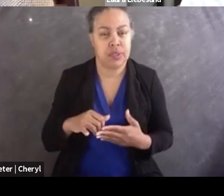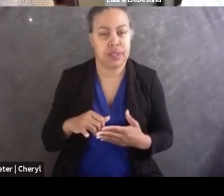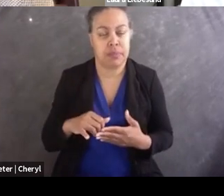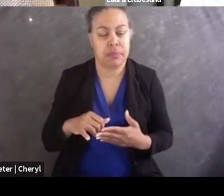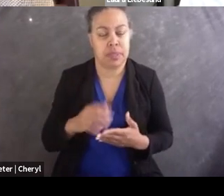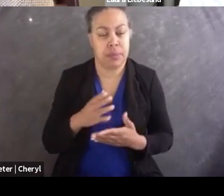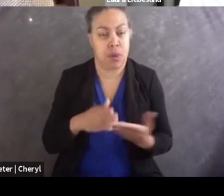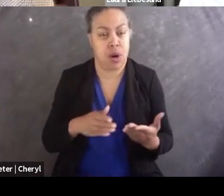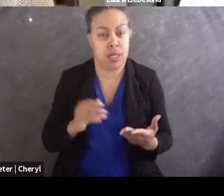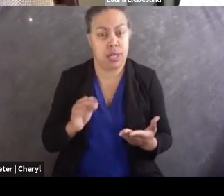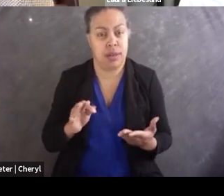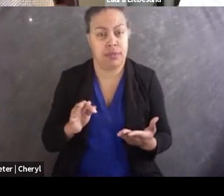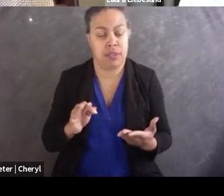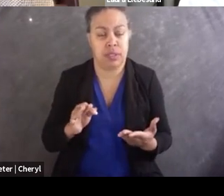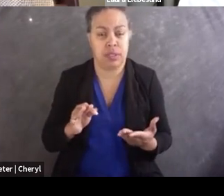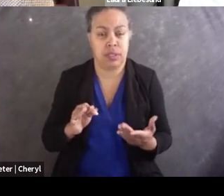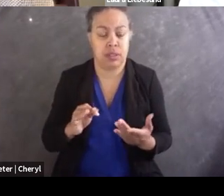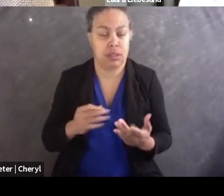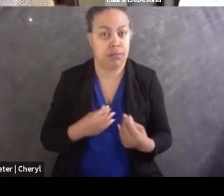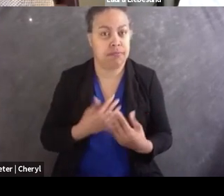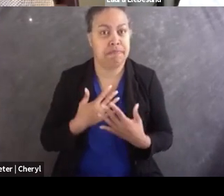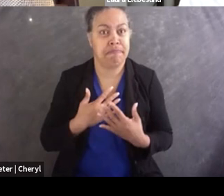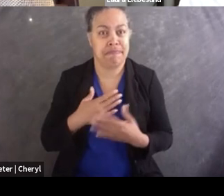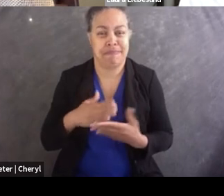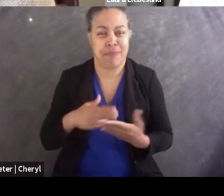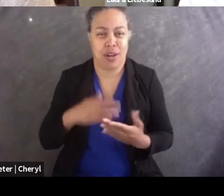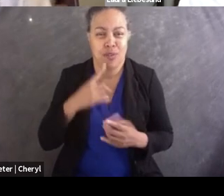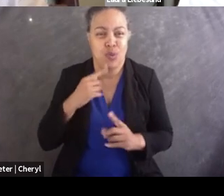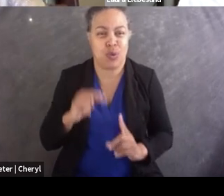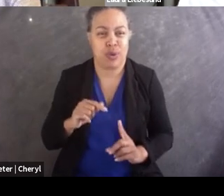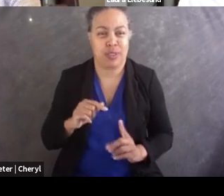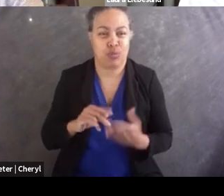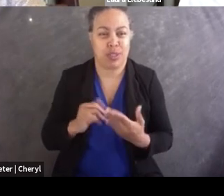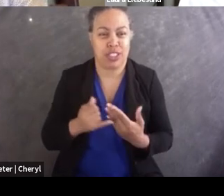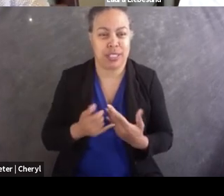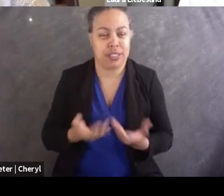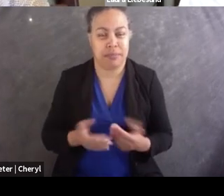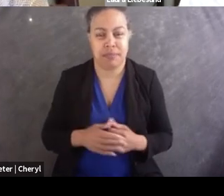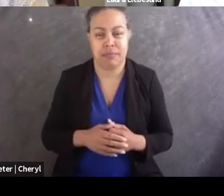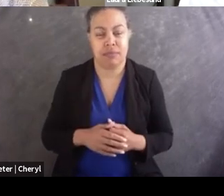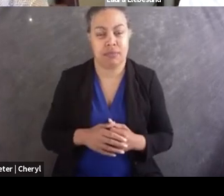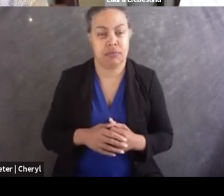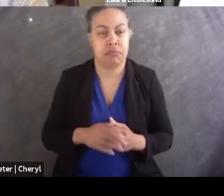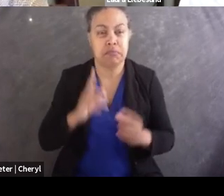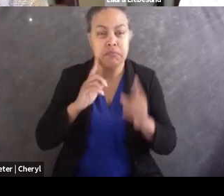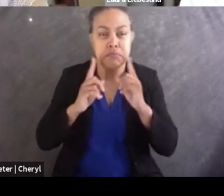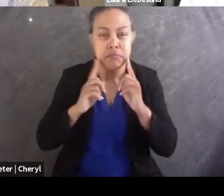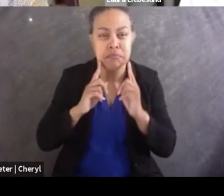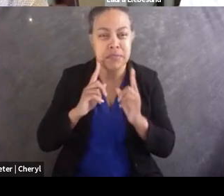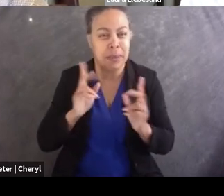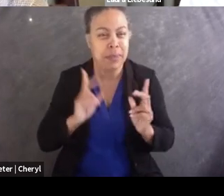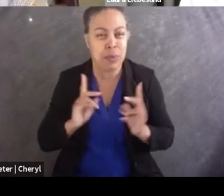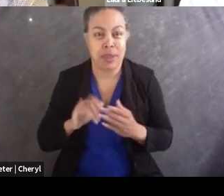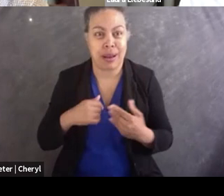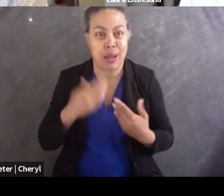part of the really most rewarding part of projects like this is discovering voices that you didn't know about, you